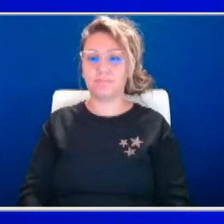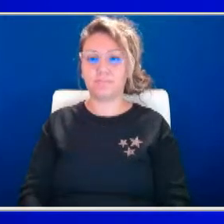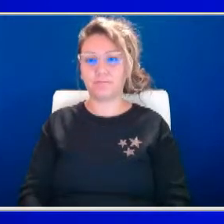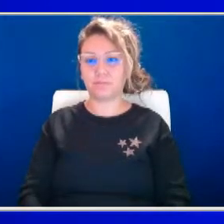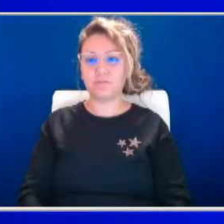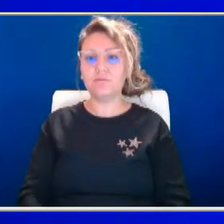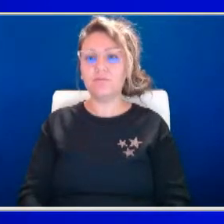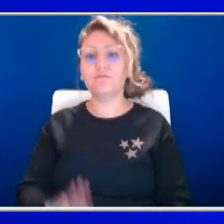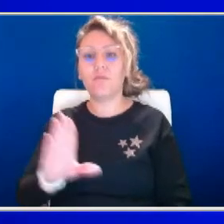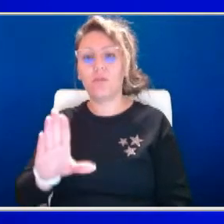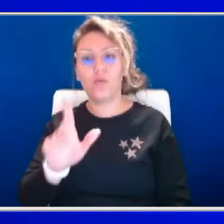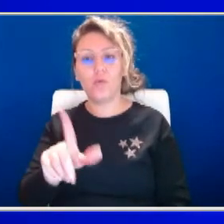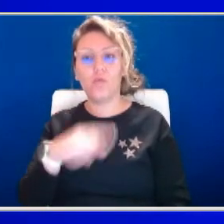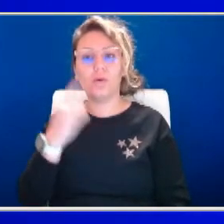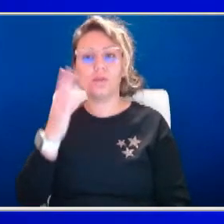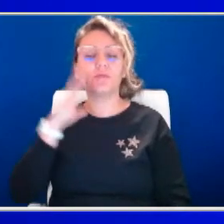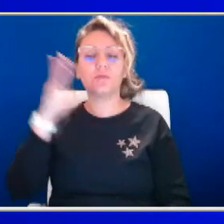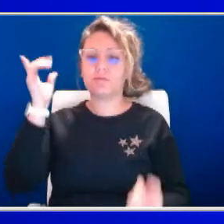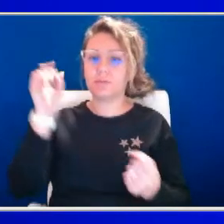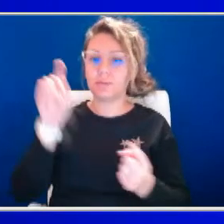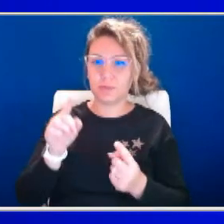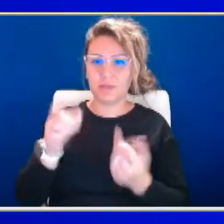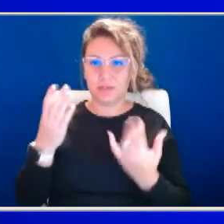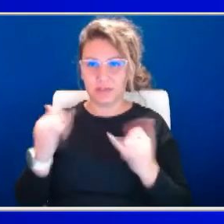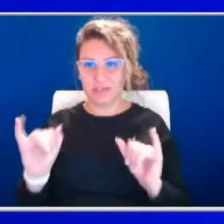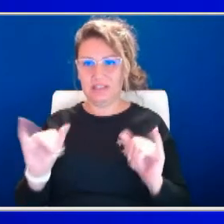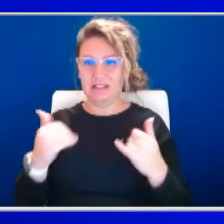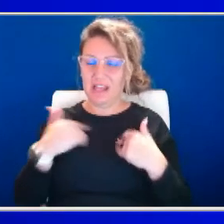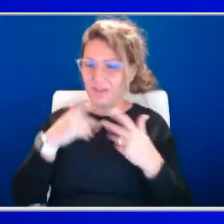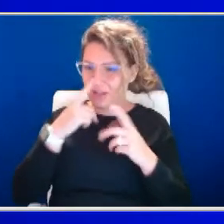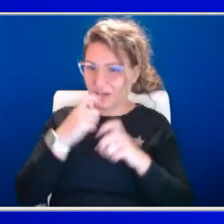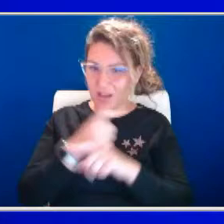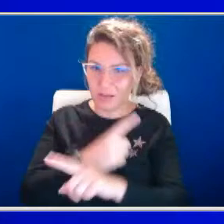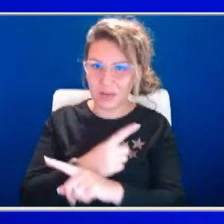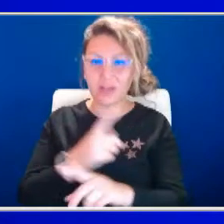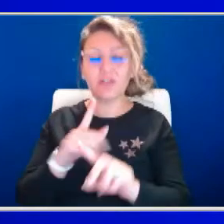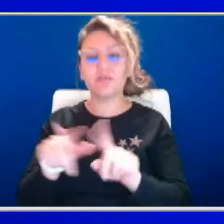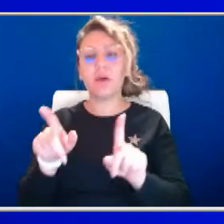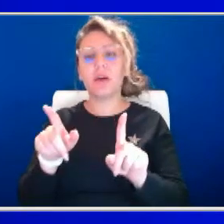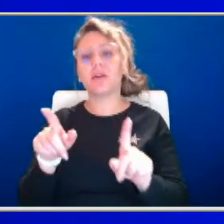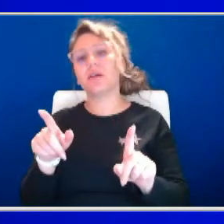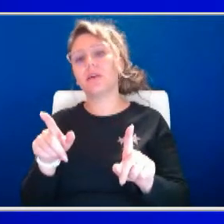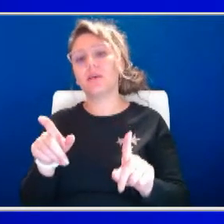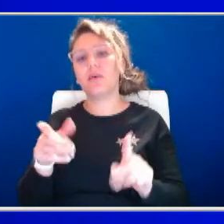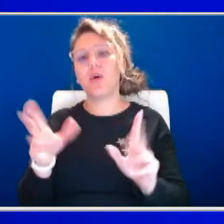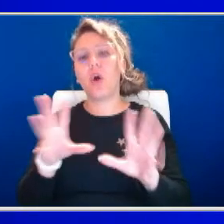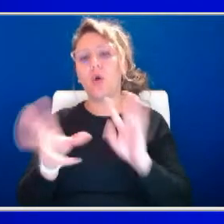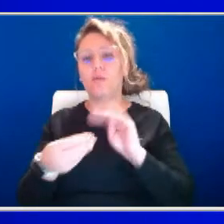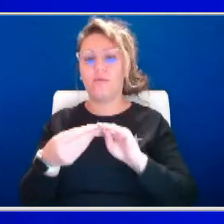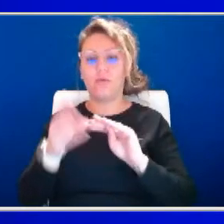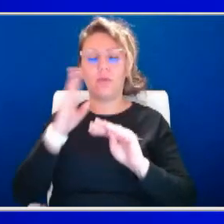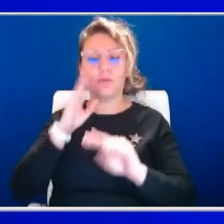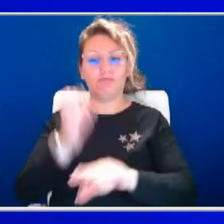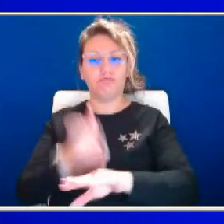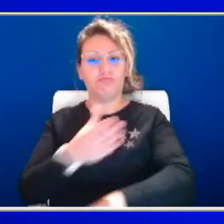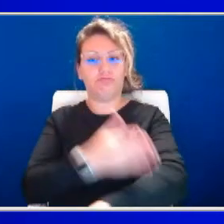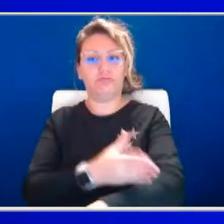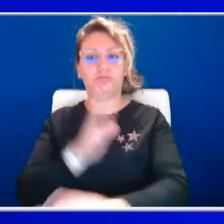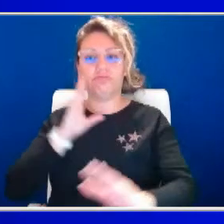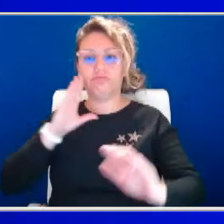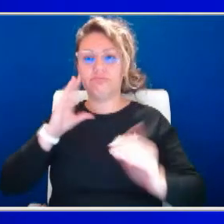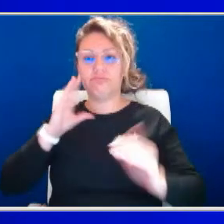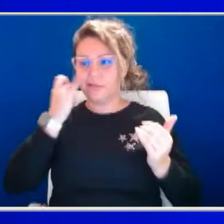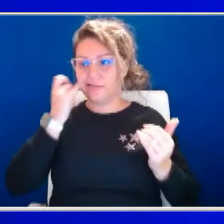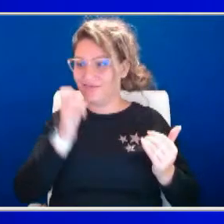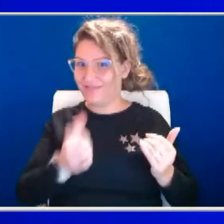is going to go down. You can still get some of those complications, but overall it's going to be much improved compared to if you don't have the